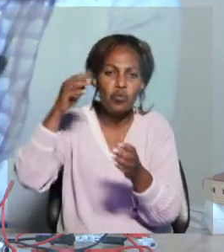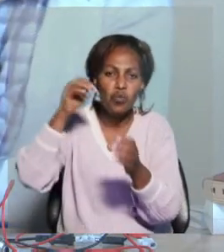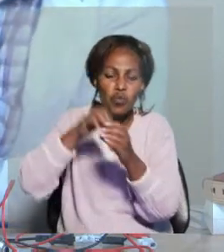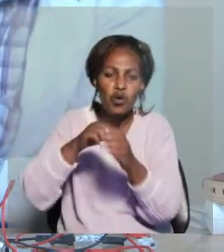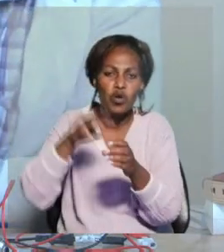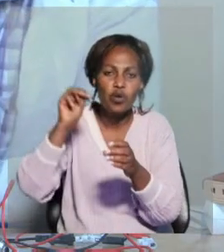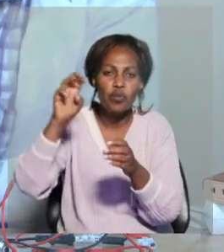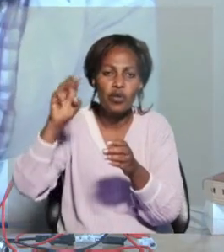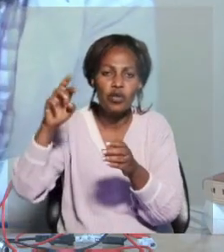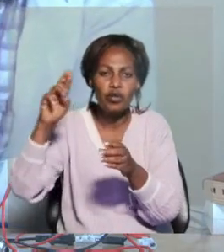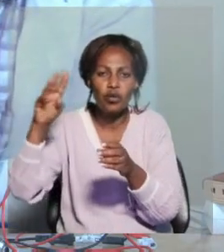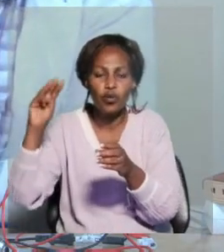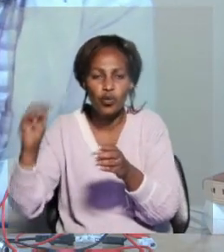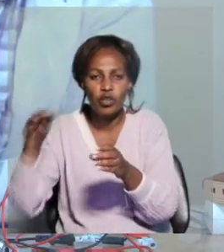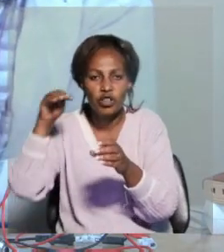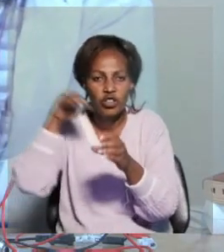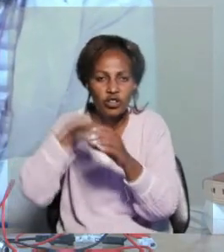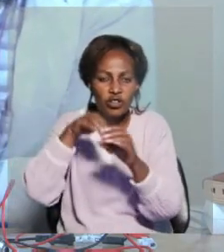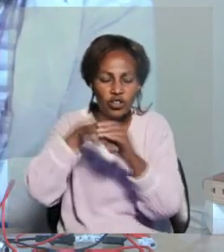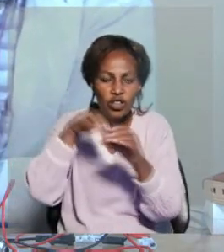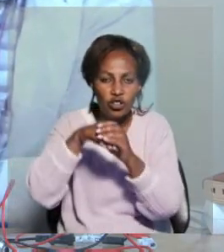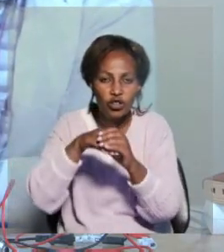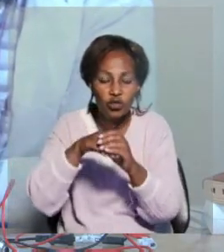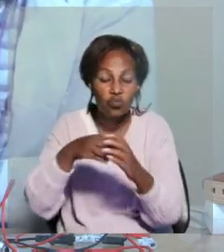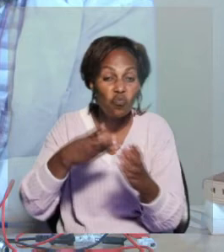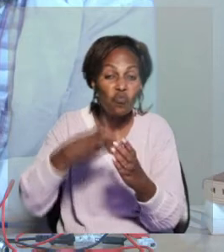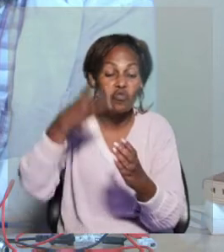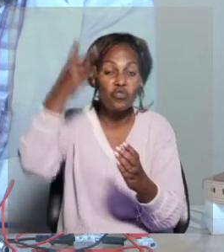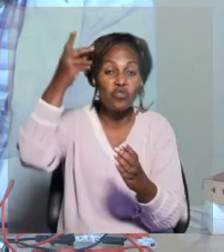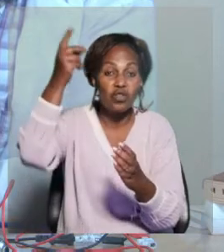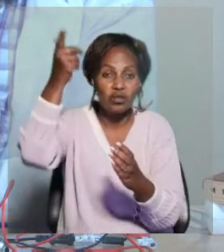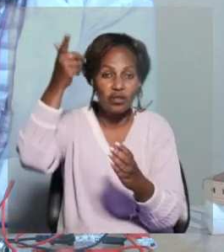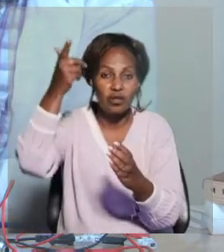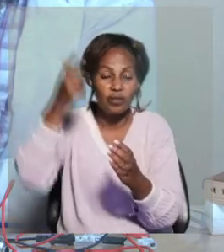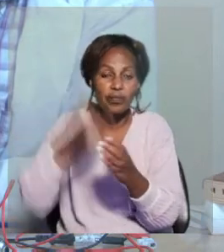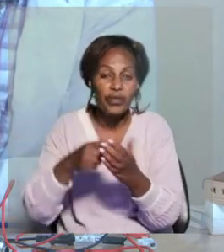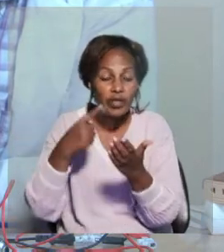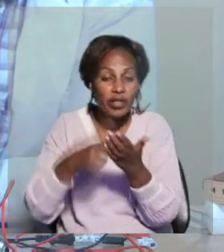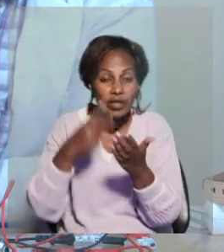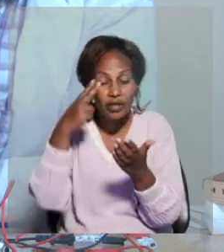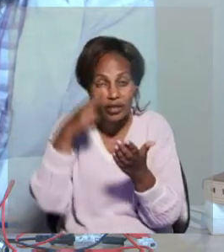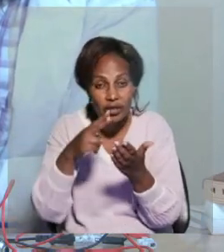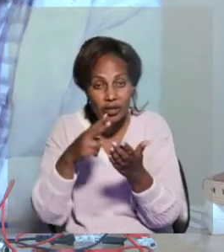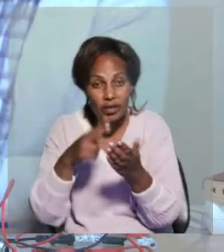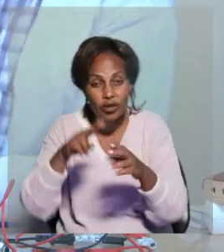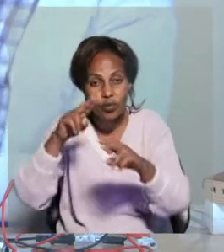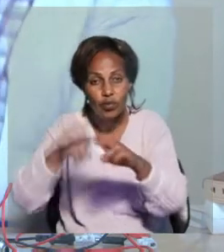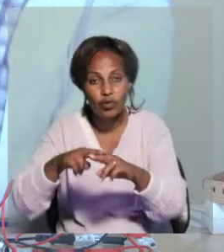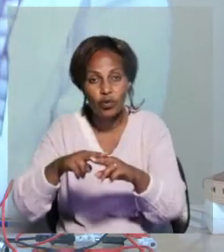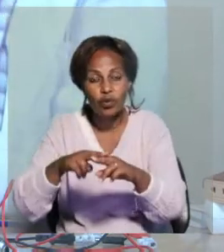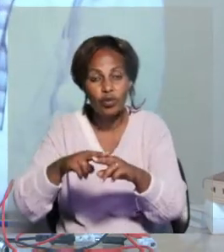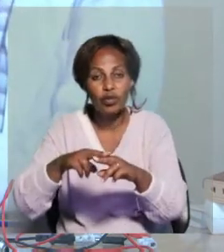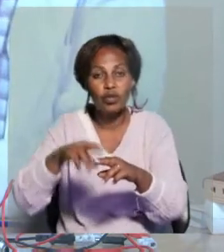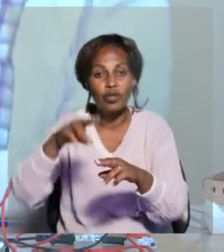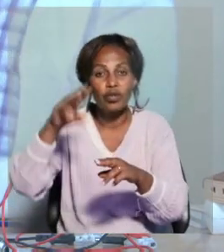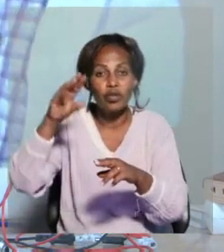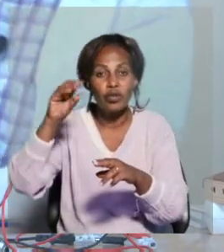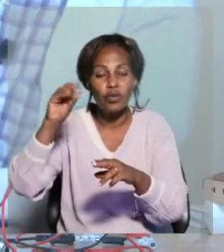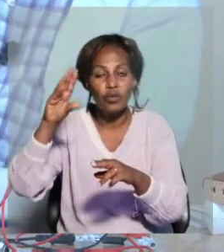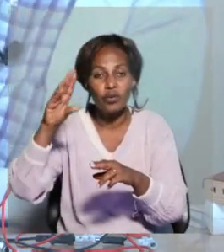tube to generate light, as we discussed it earlier. Yeah. Now let's put on.